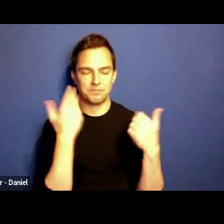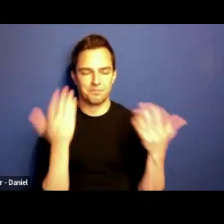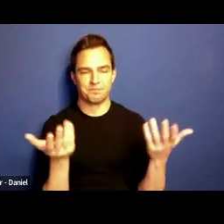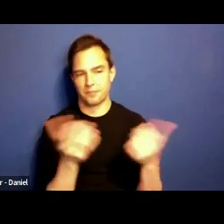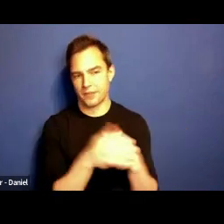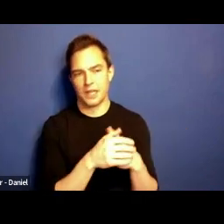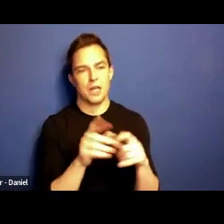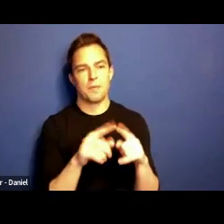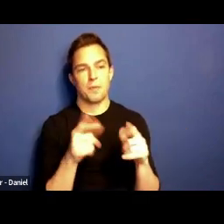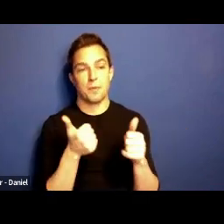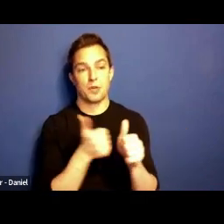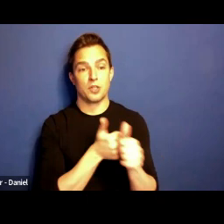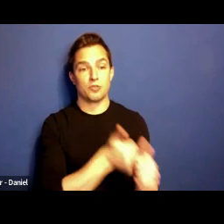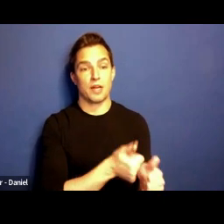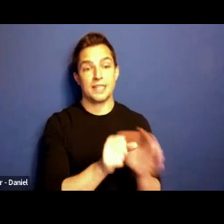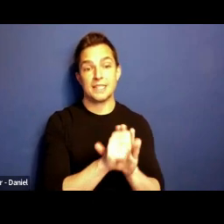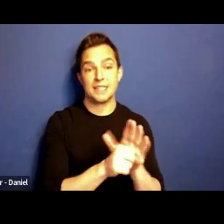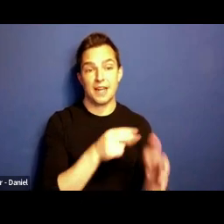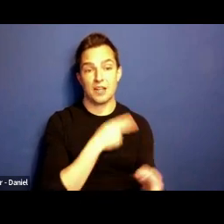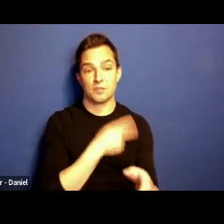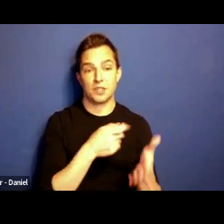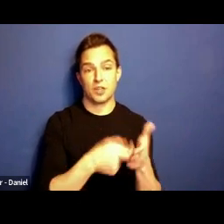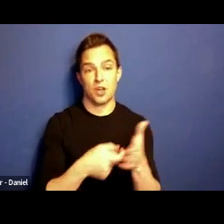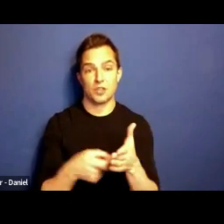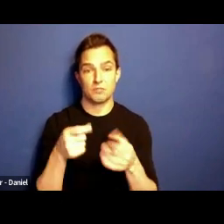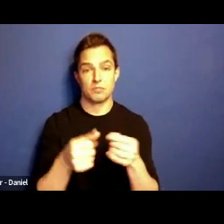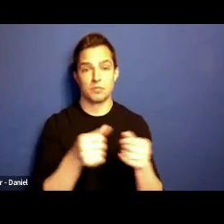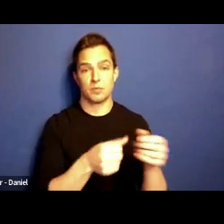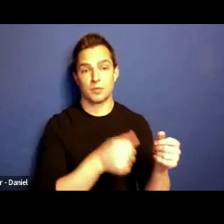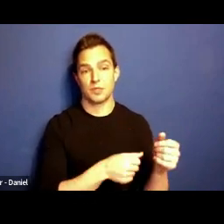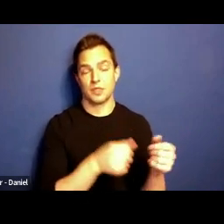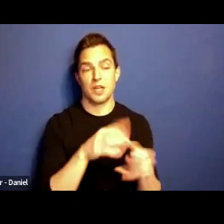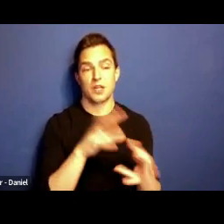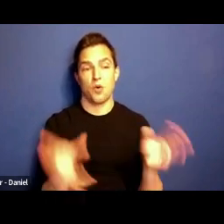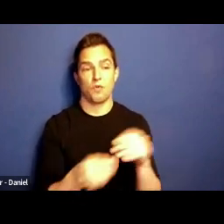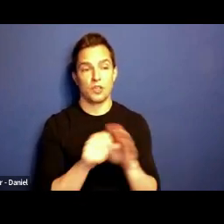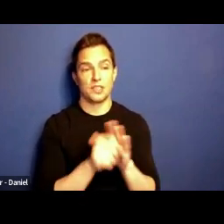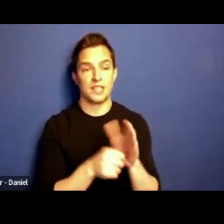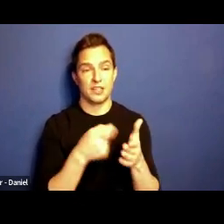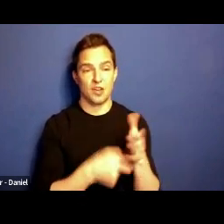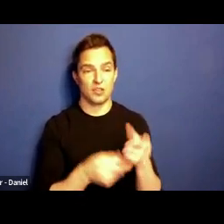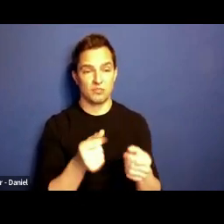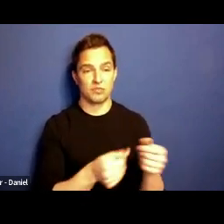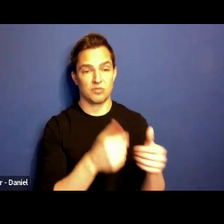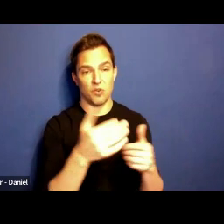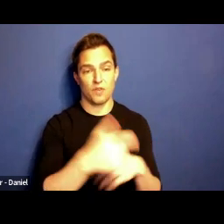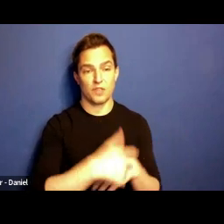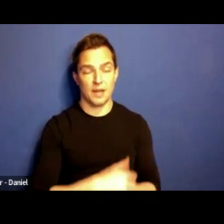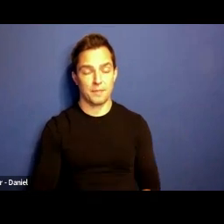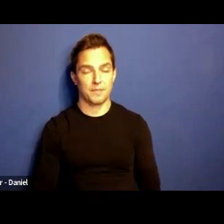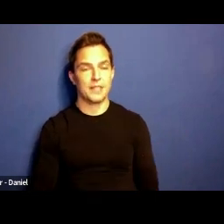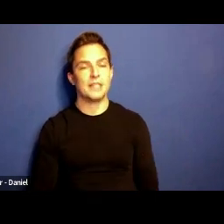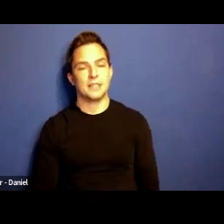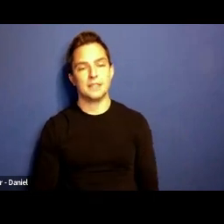we have been tracking state hospital expenditures and overall state expenditures over time. So last time